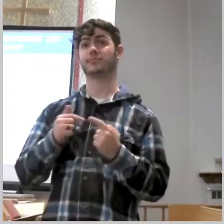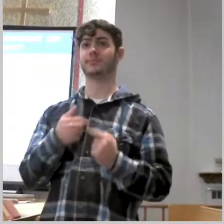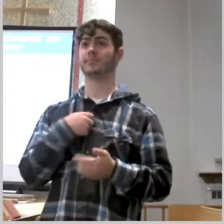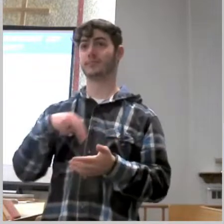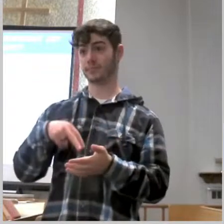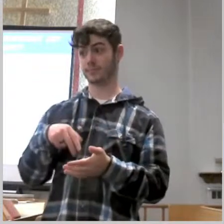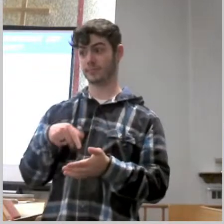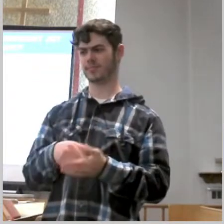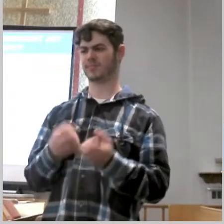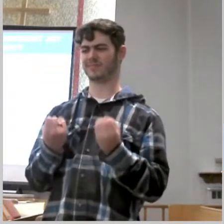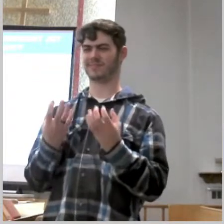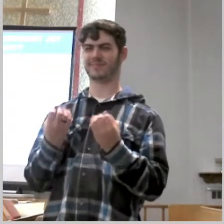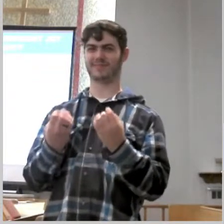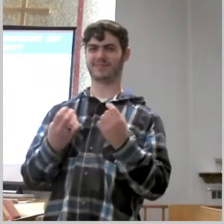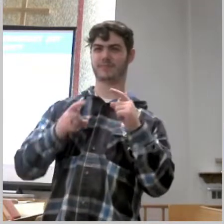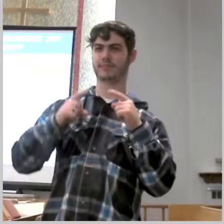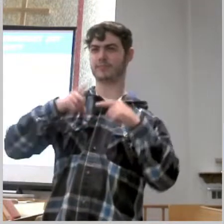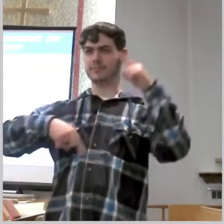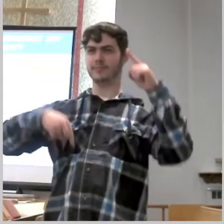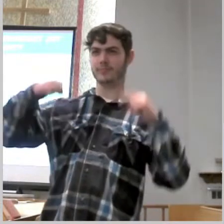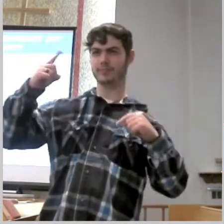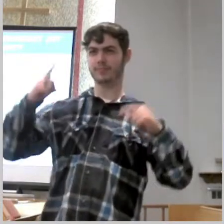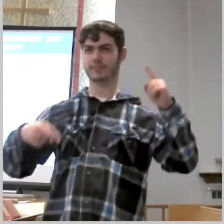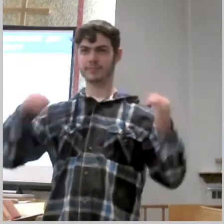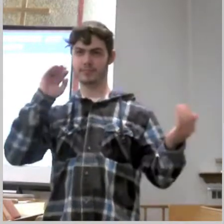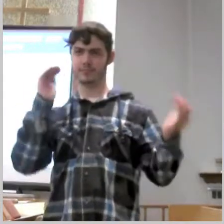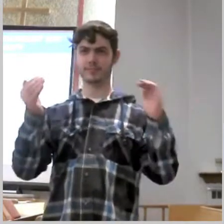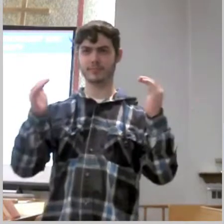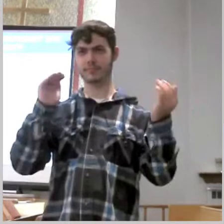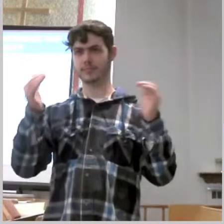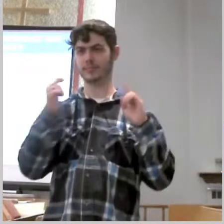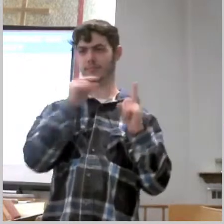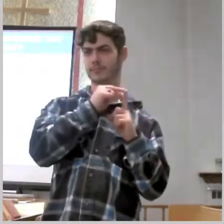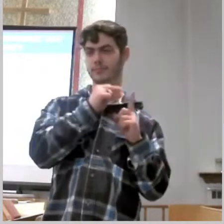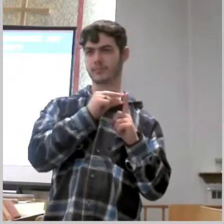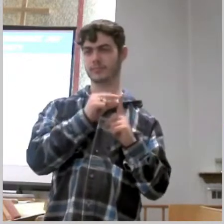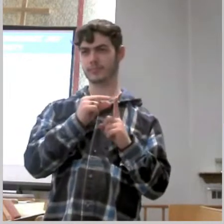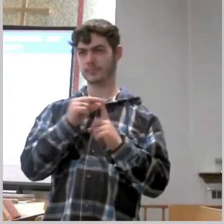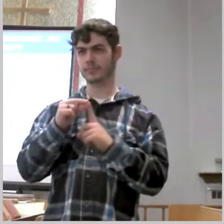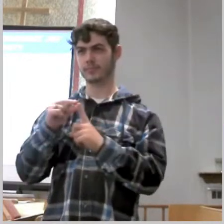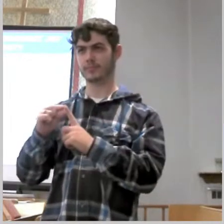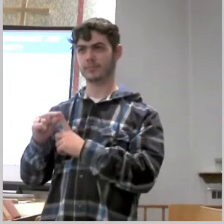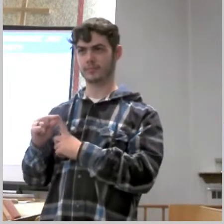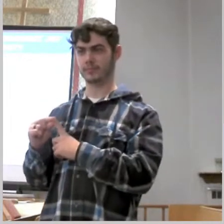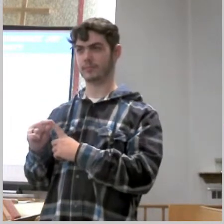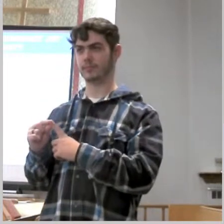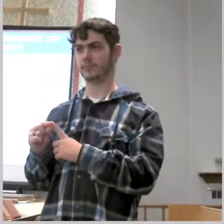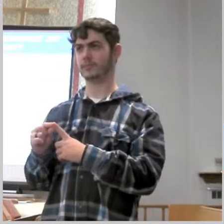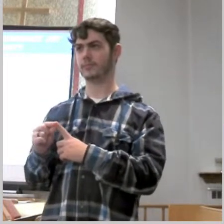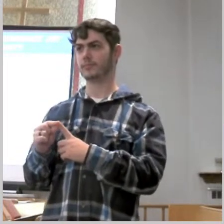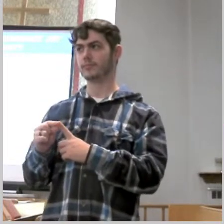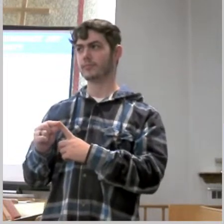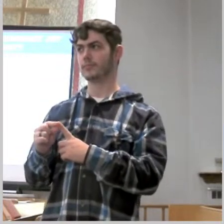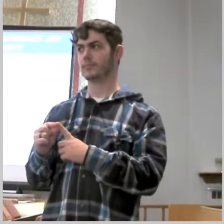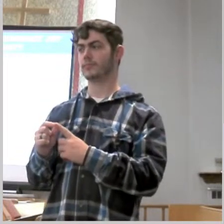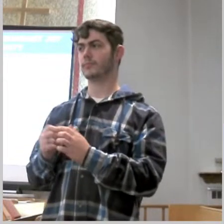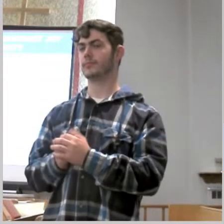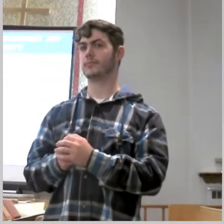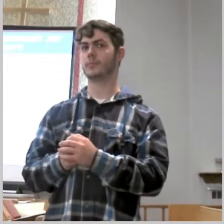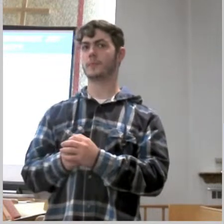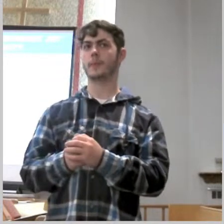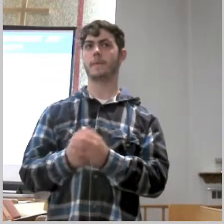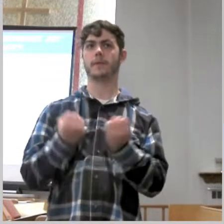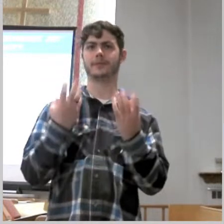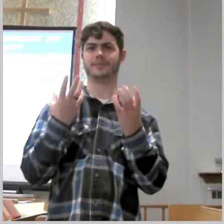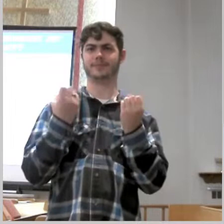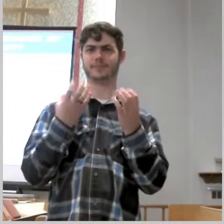there are so many juxtaposed words and expressions in this verse. Juxtaposition means words that have